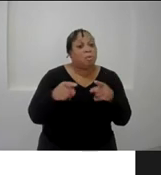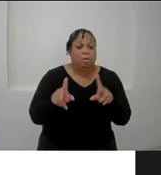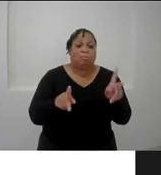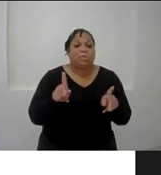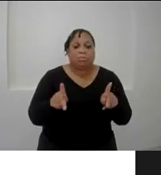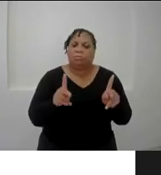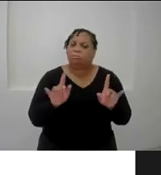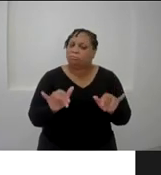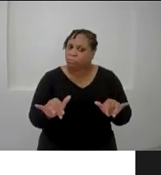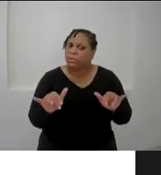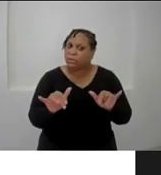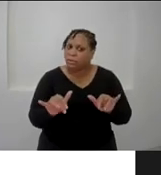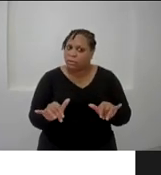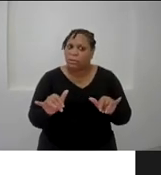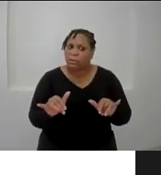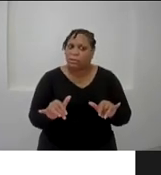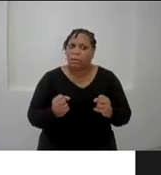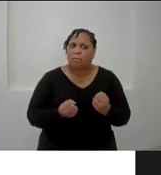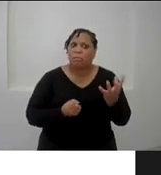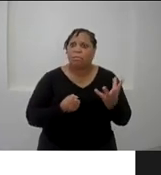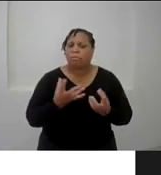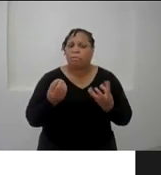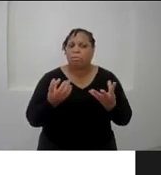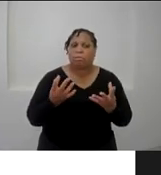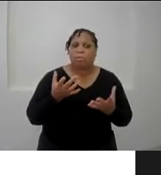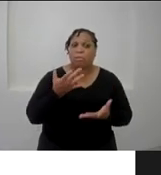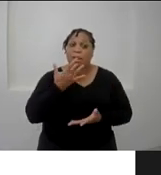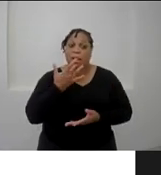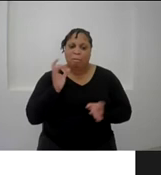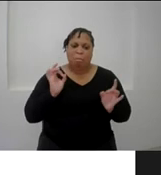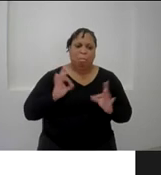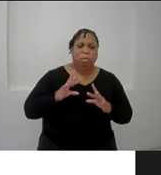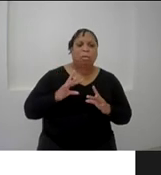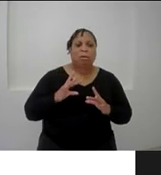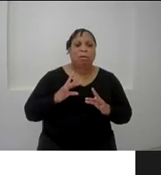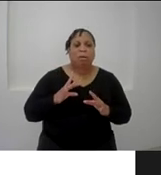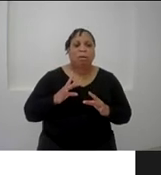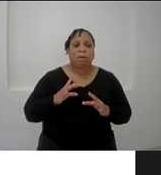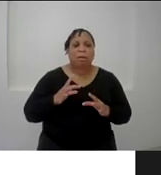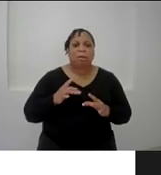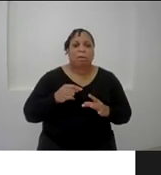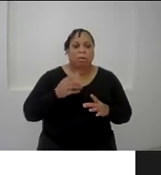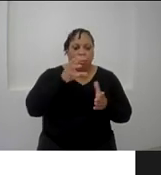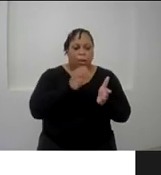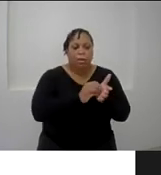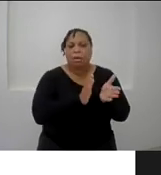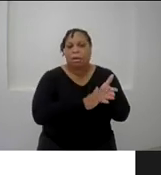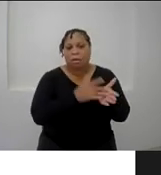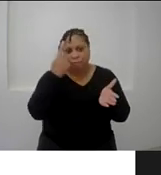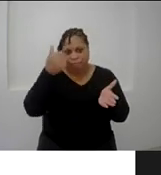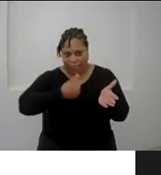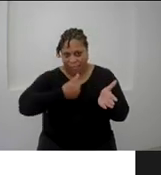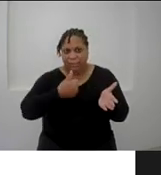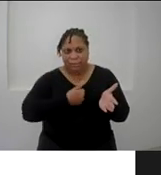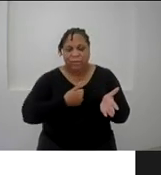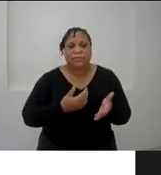still able to express their likes and dislikes, that we capture them for ourselves.